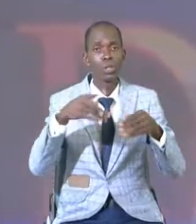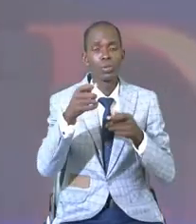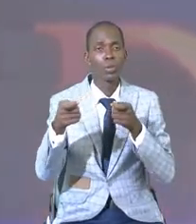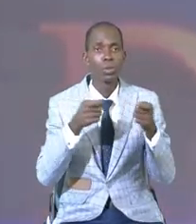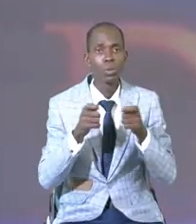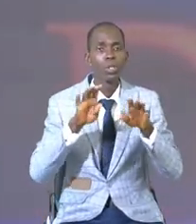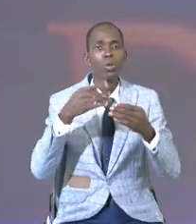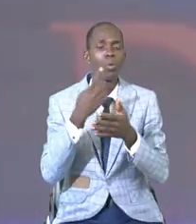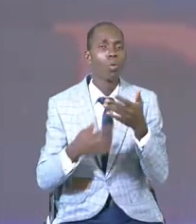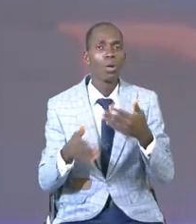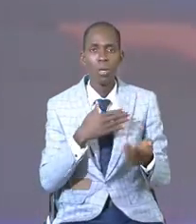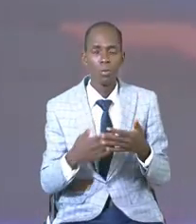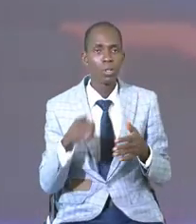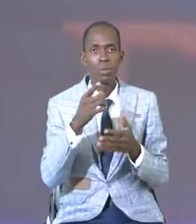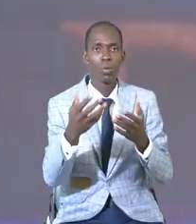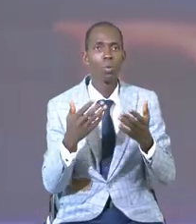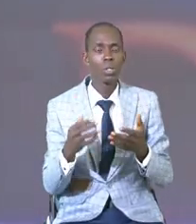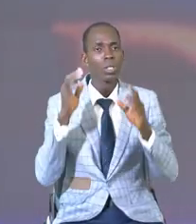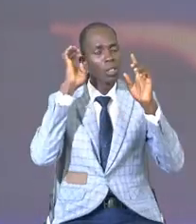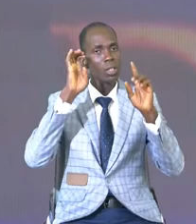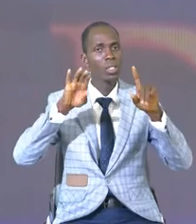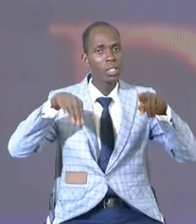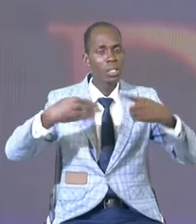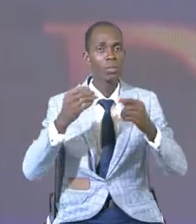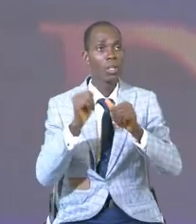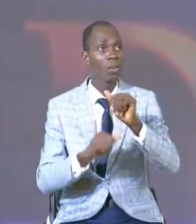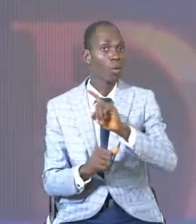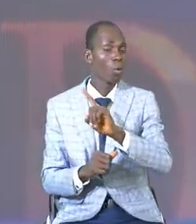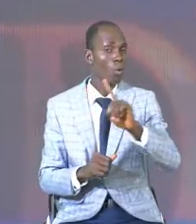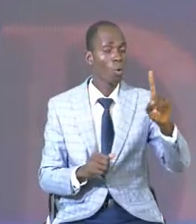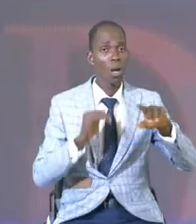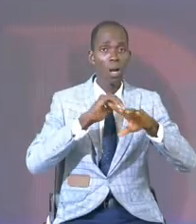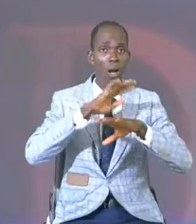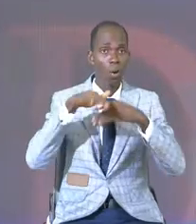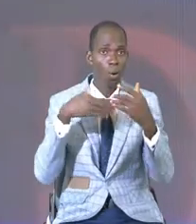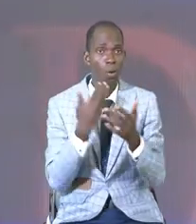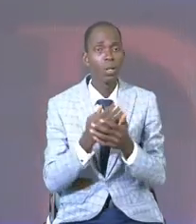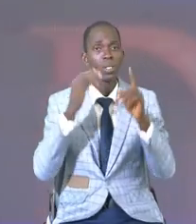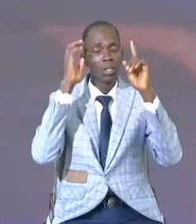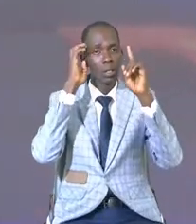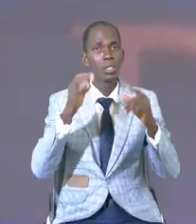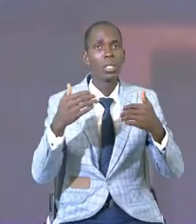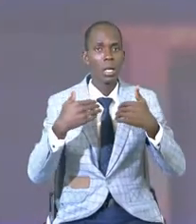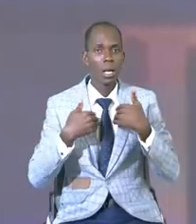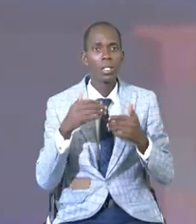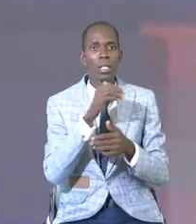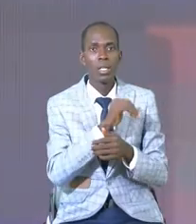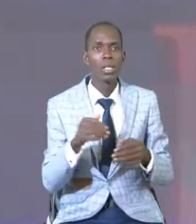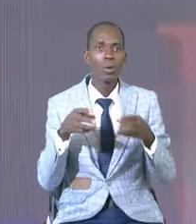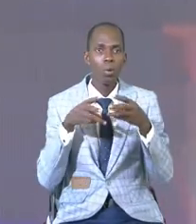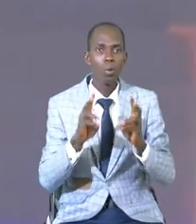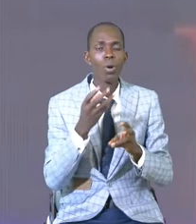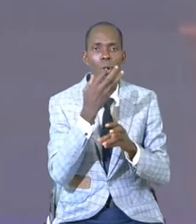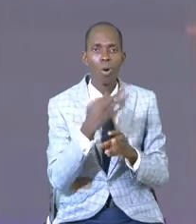want scot-free. If he gives anyone anything at all, he has a way of taking